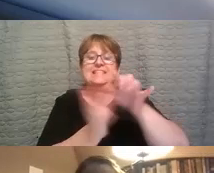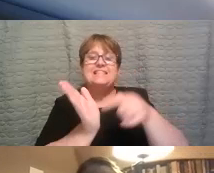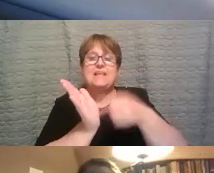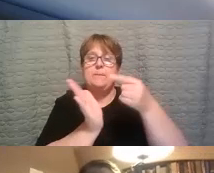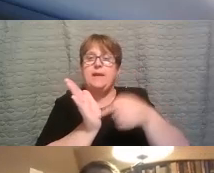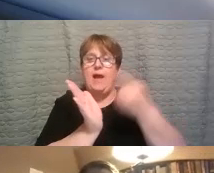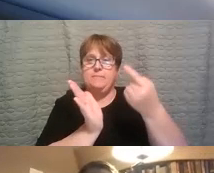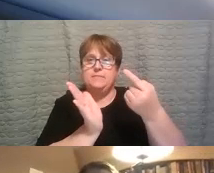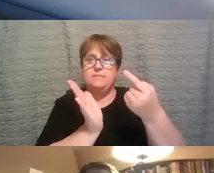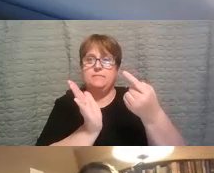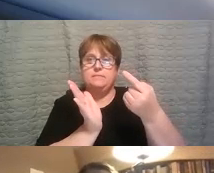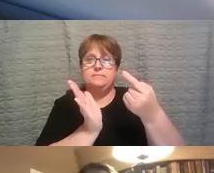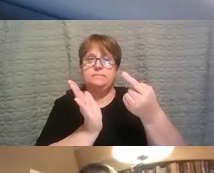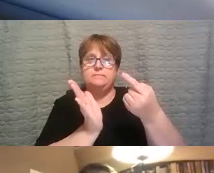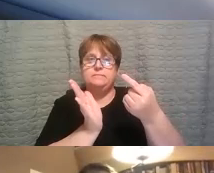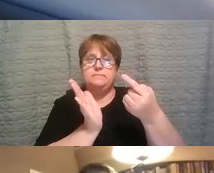sometimes